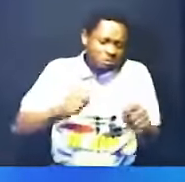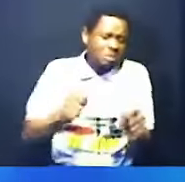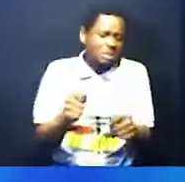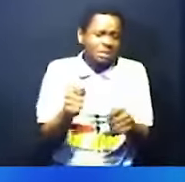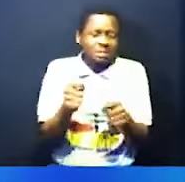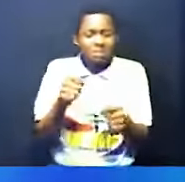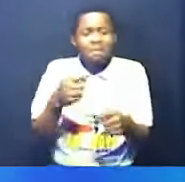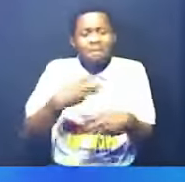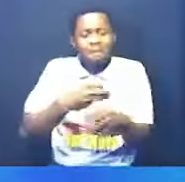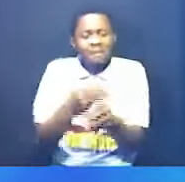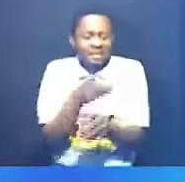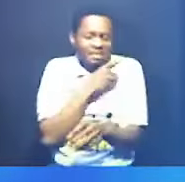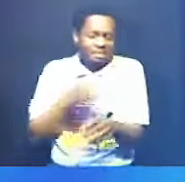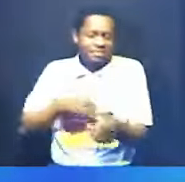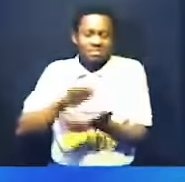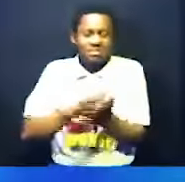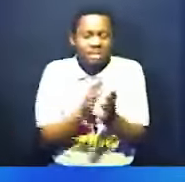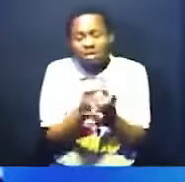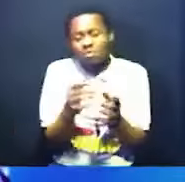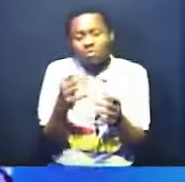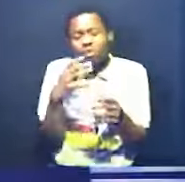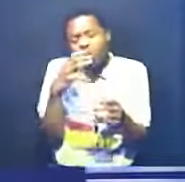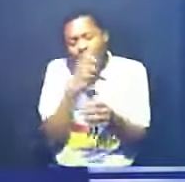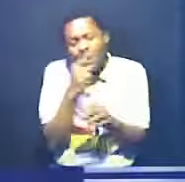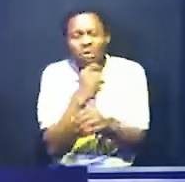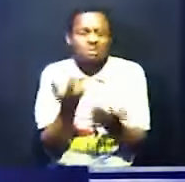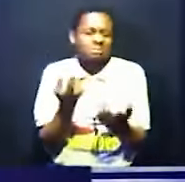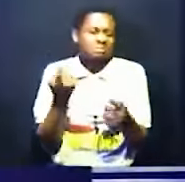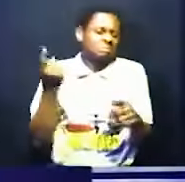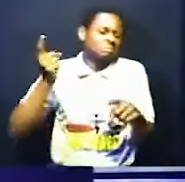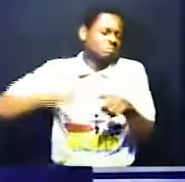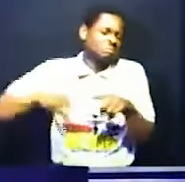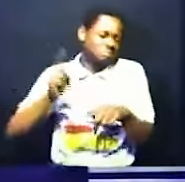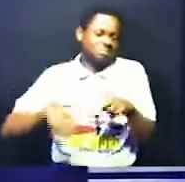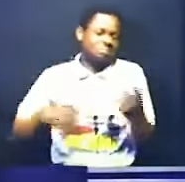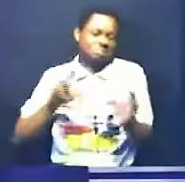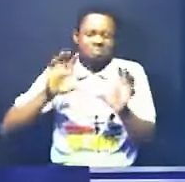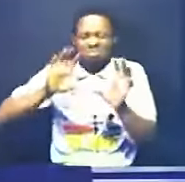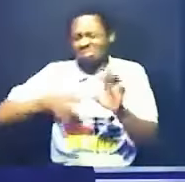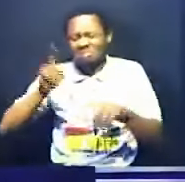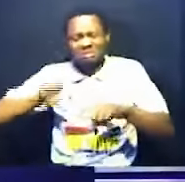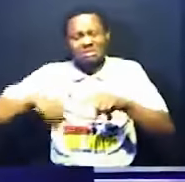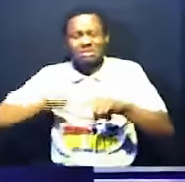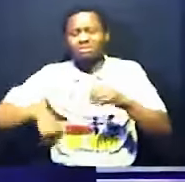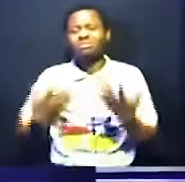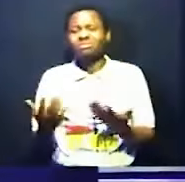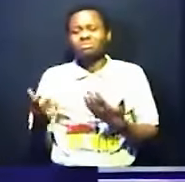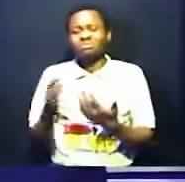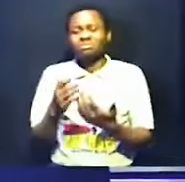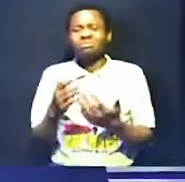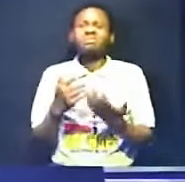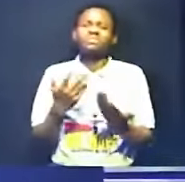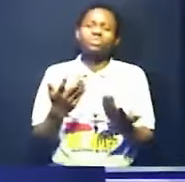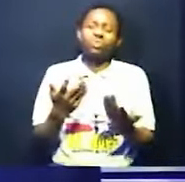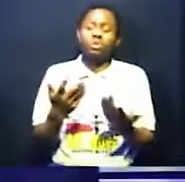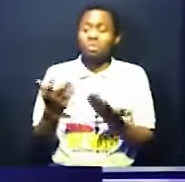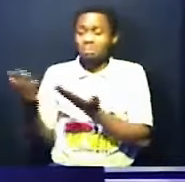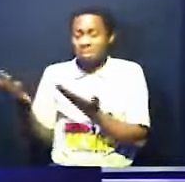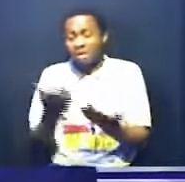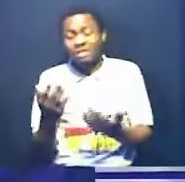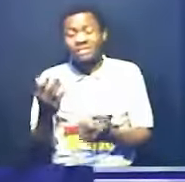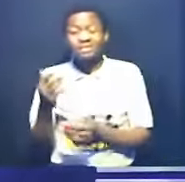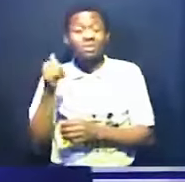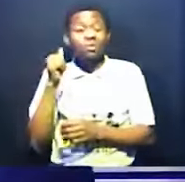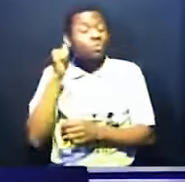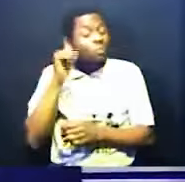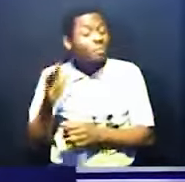didn't work. Brother David bo akura no na wanyine akwa kodu baabi a yedentoma kata no ho kra ne ho enye ne se. Ye bo modie akofre Abishag